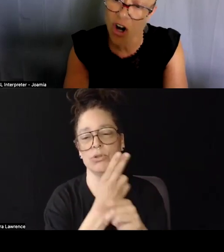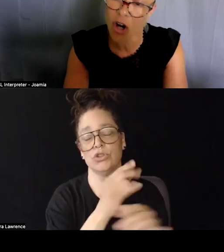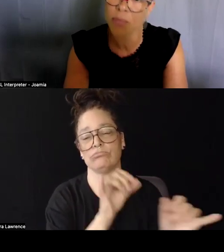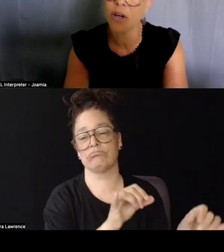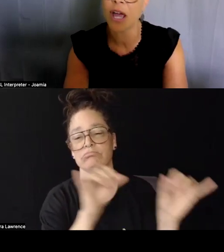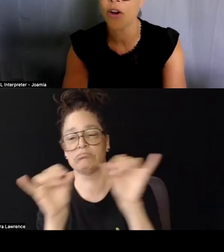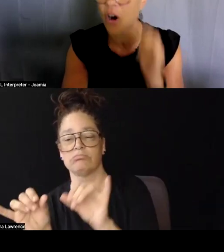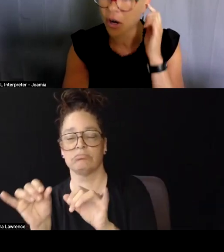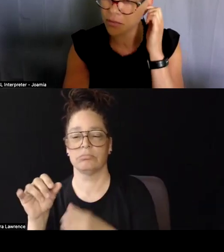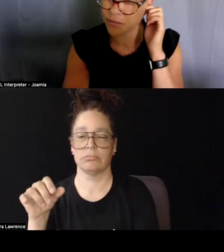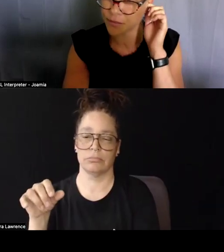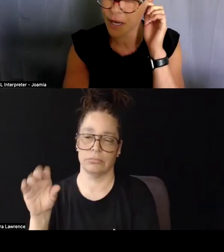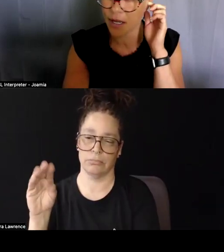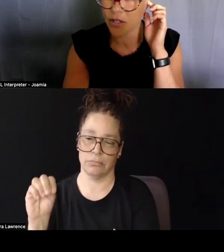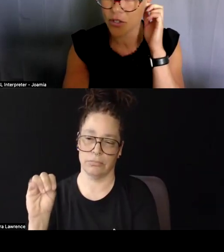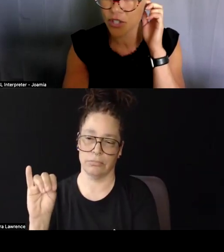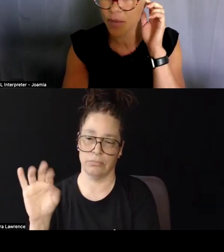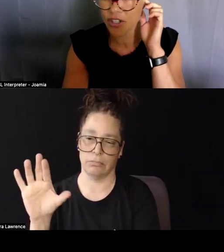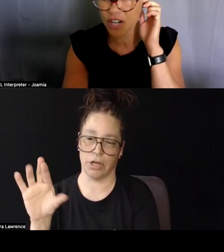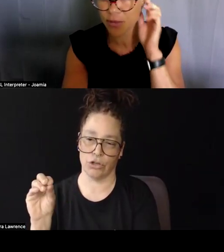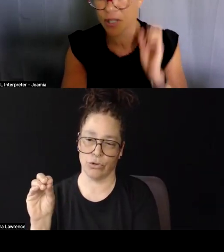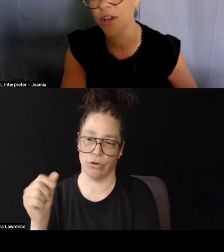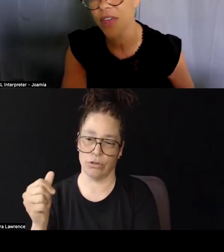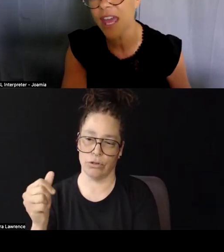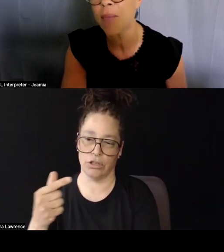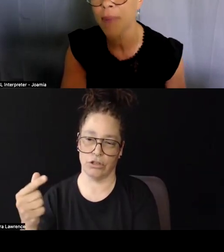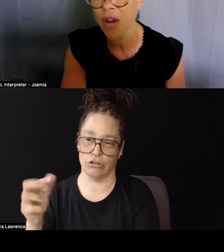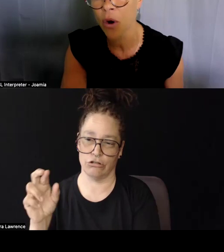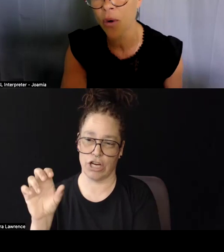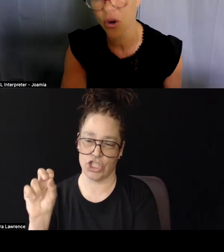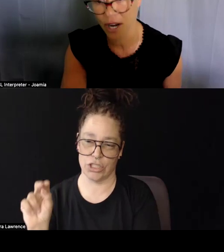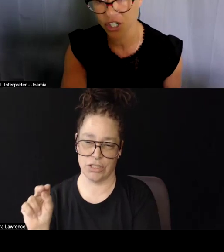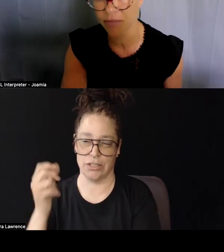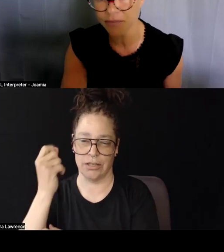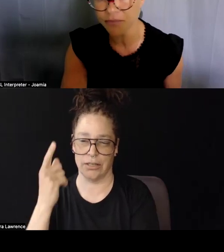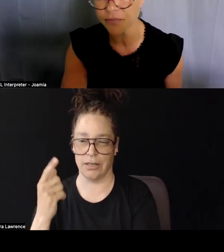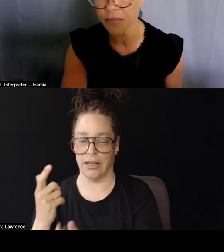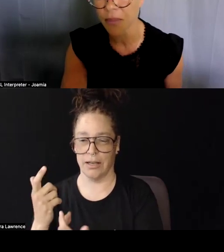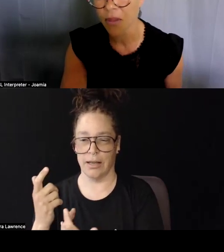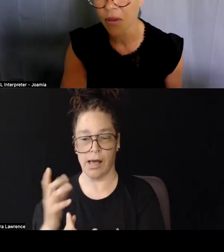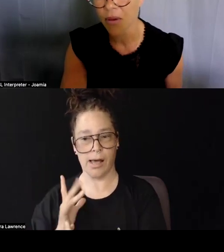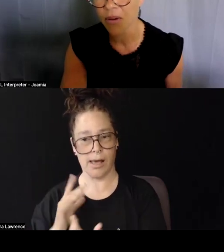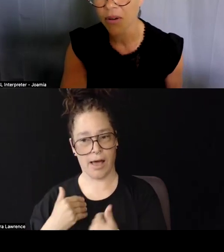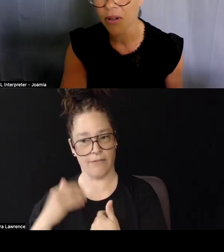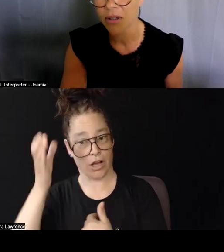racial harm and harm. I use them interchangeably with microaggression.